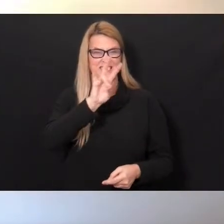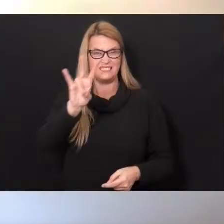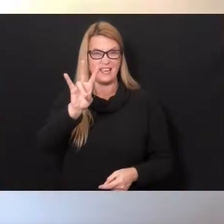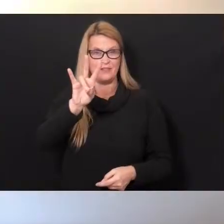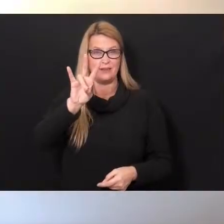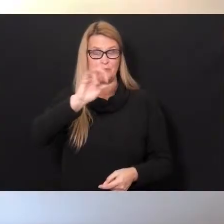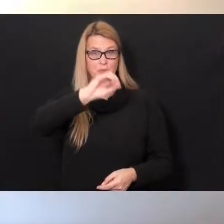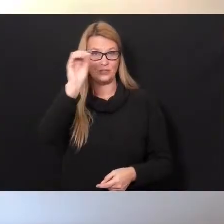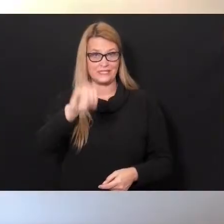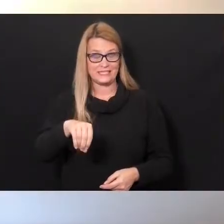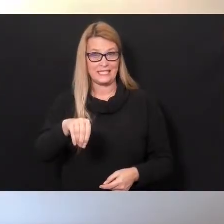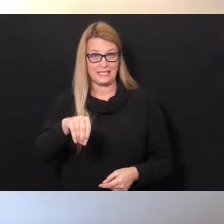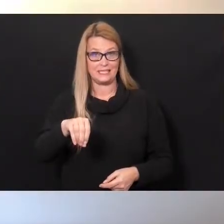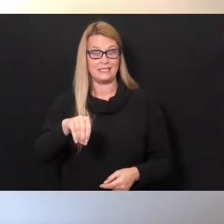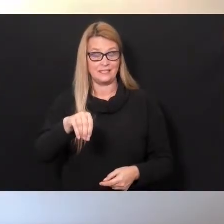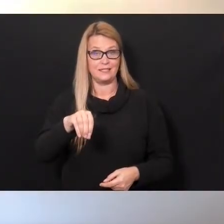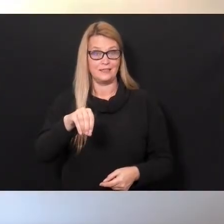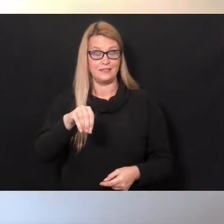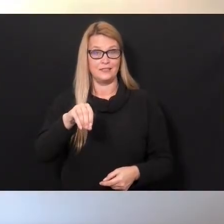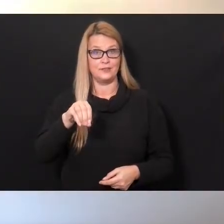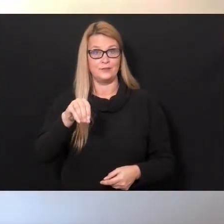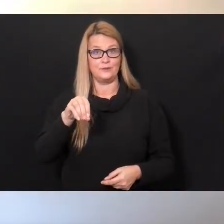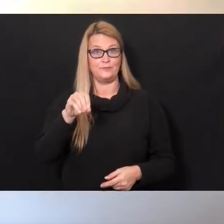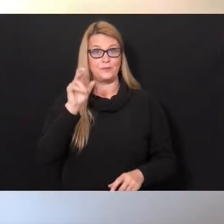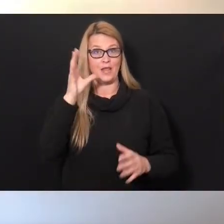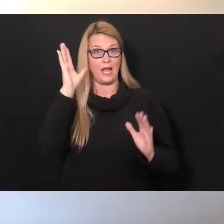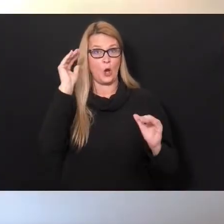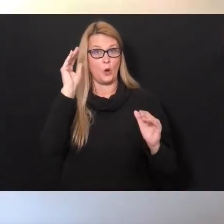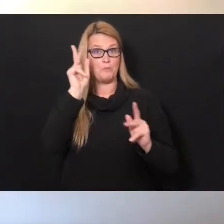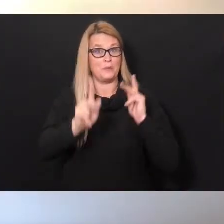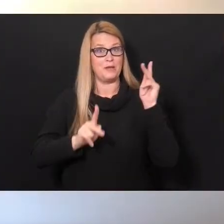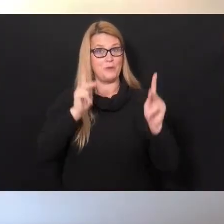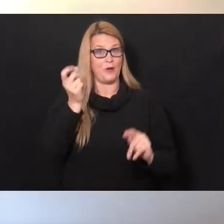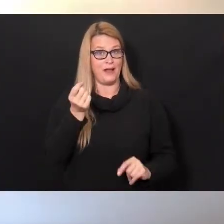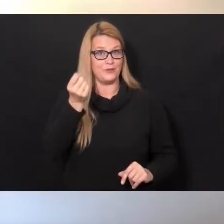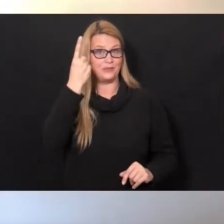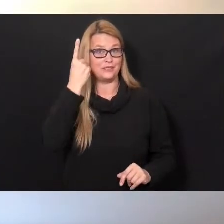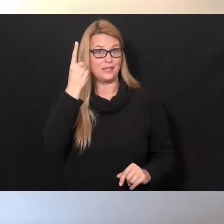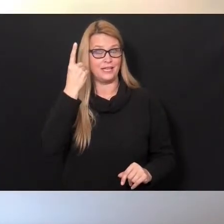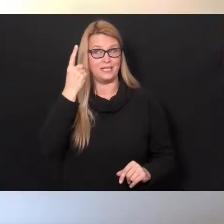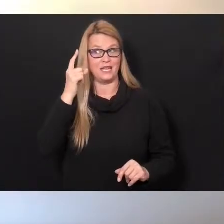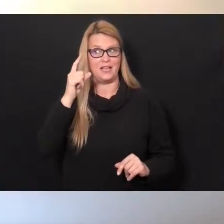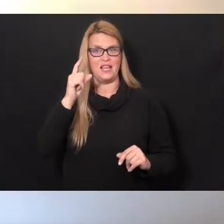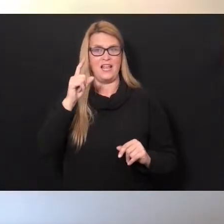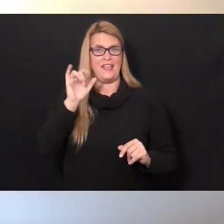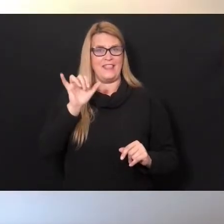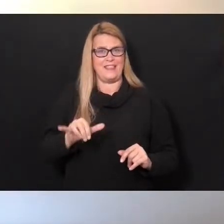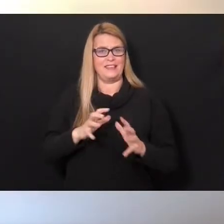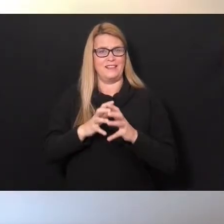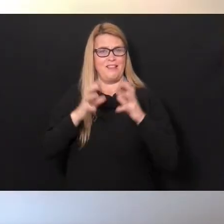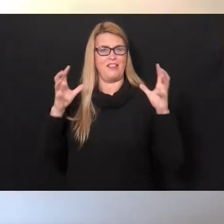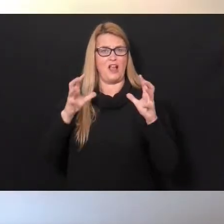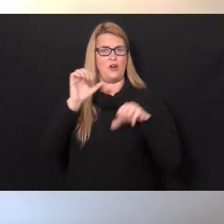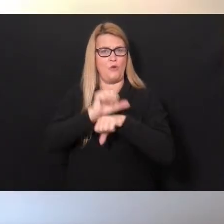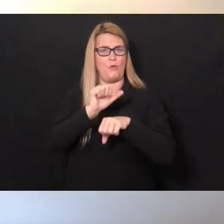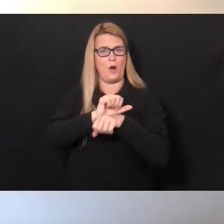That 107%, I hope folks understand, is a result of a lot of work that goes on behind the